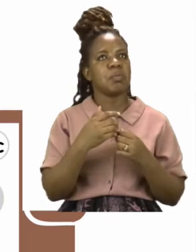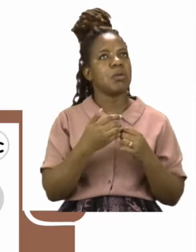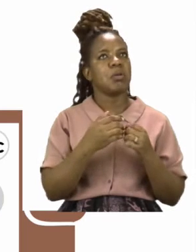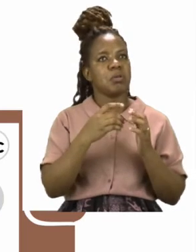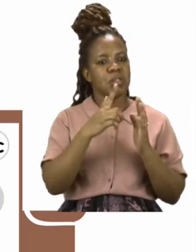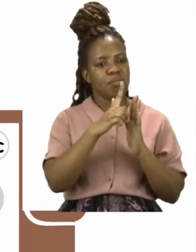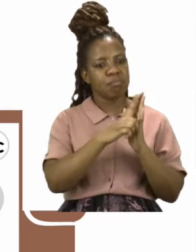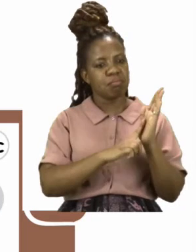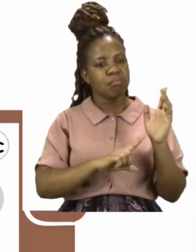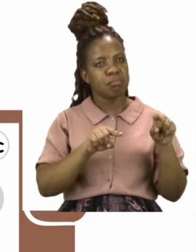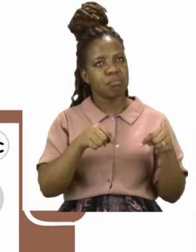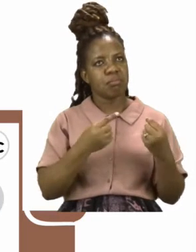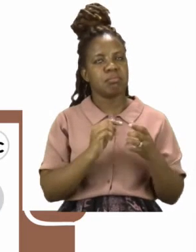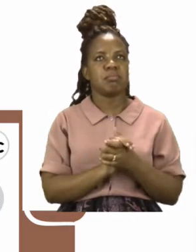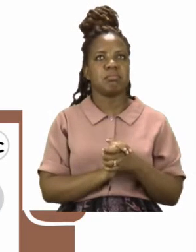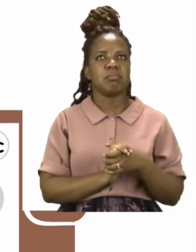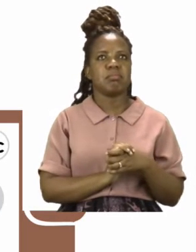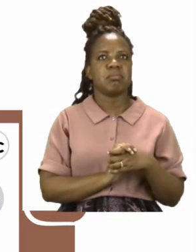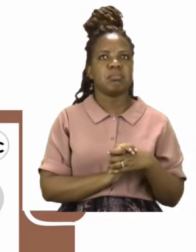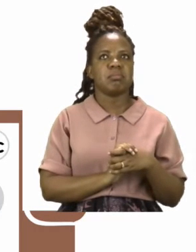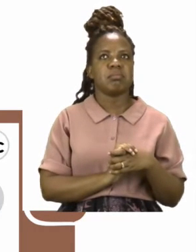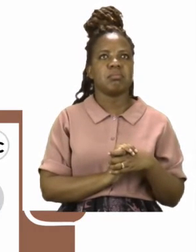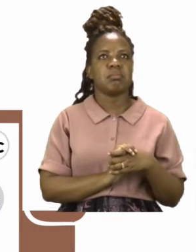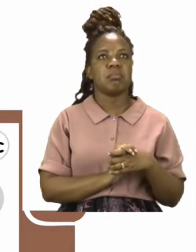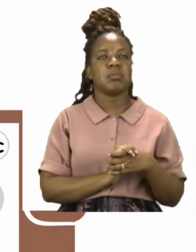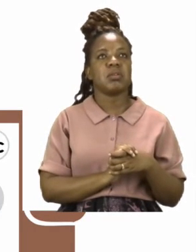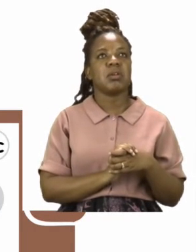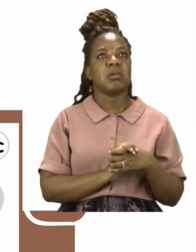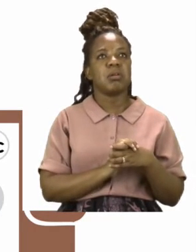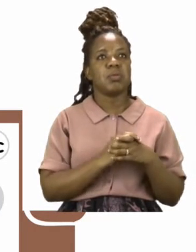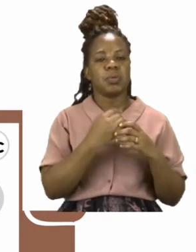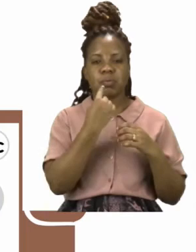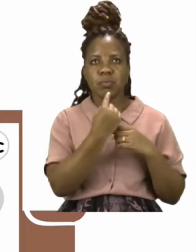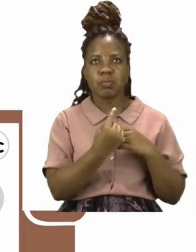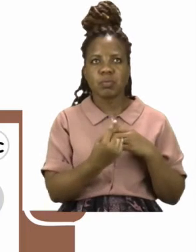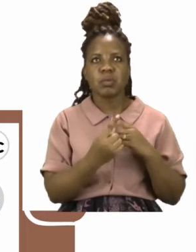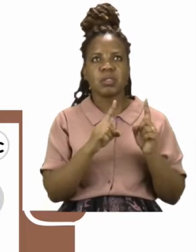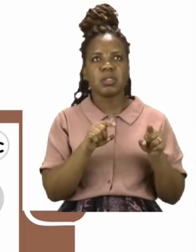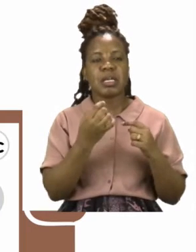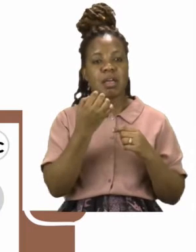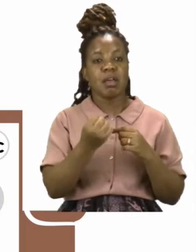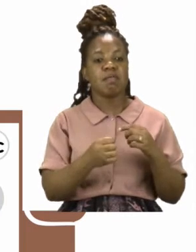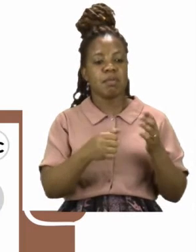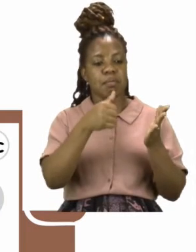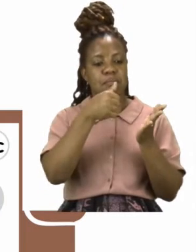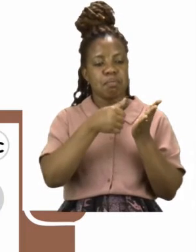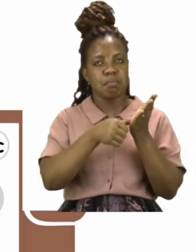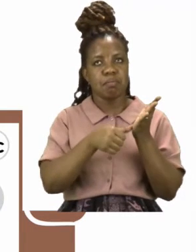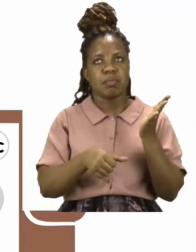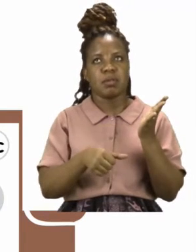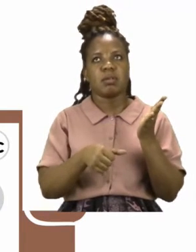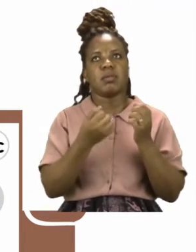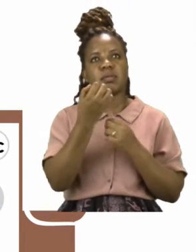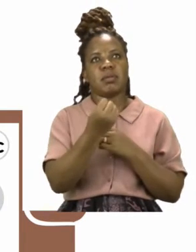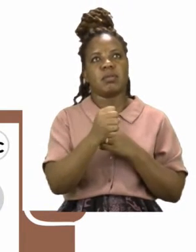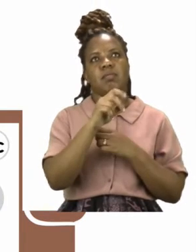see, has been given how much they cost, which is the price tag. It is our job to go into our wallets